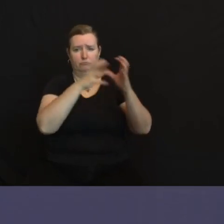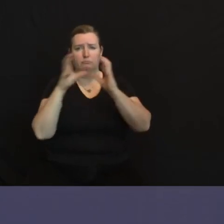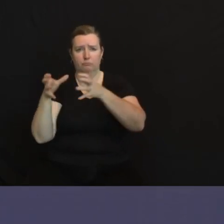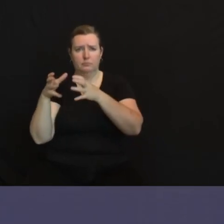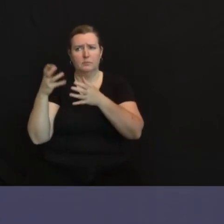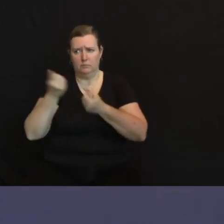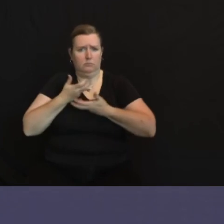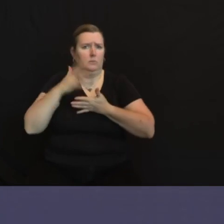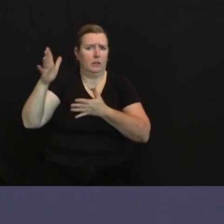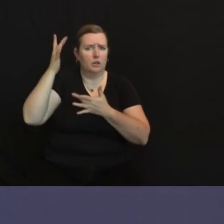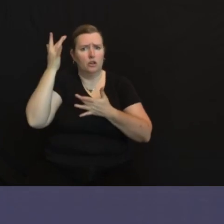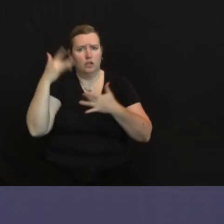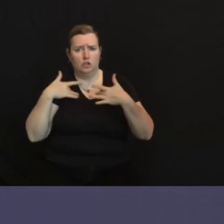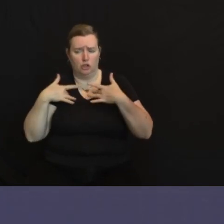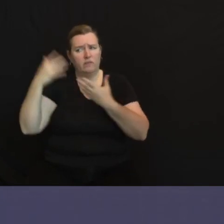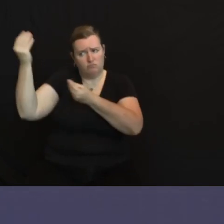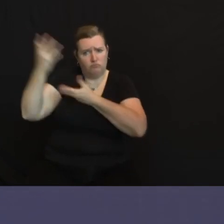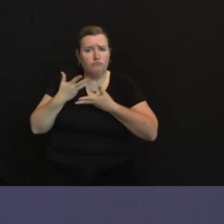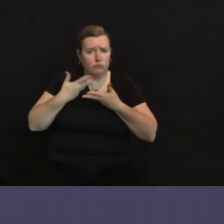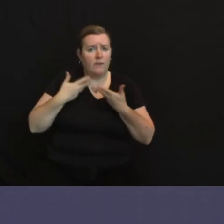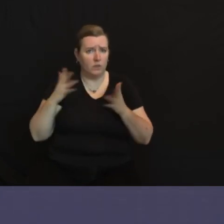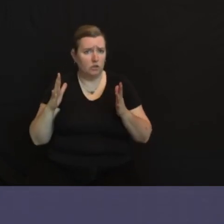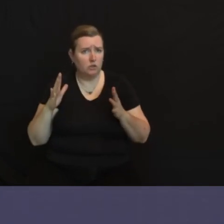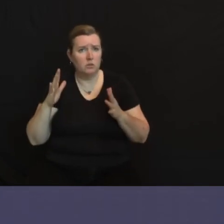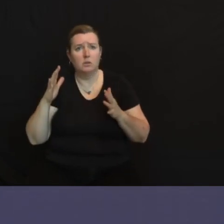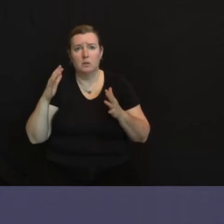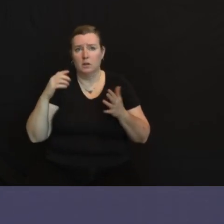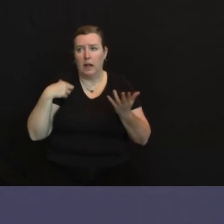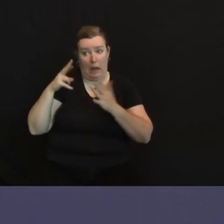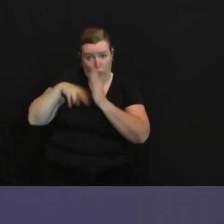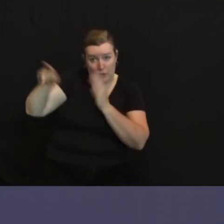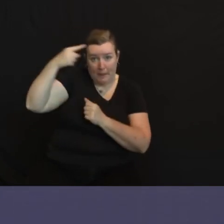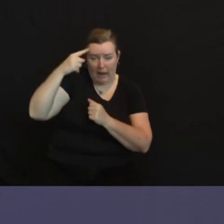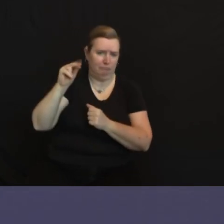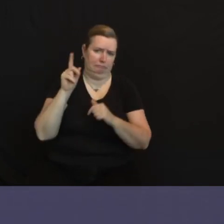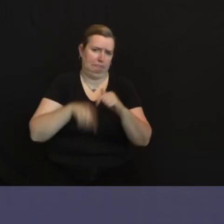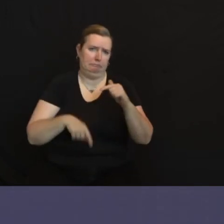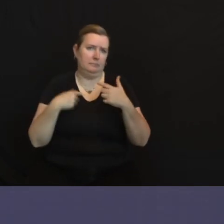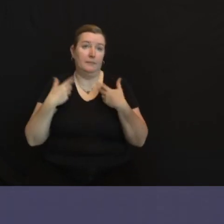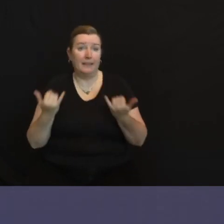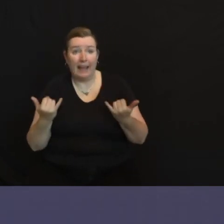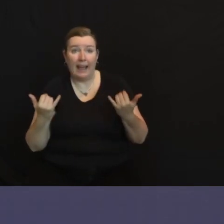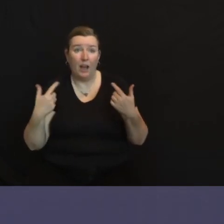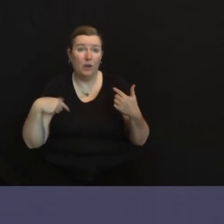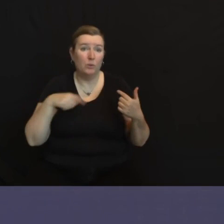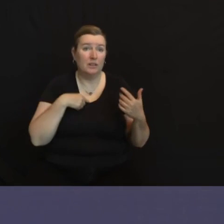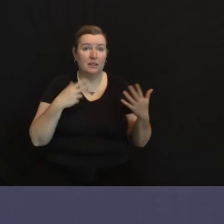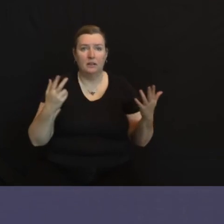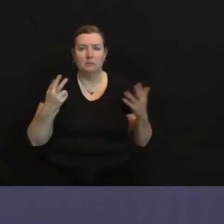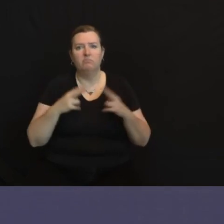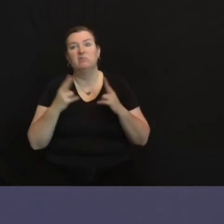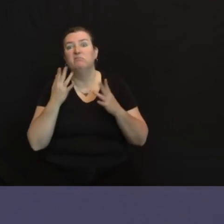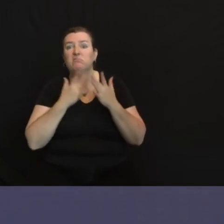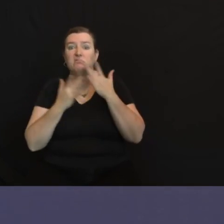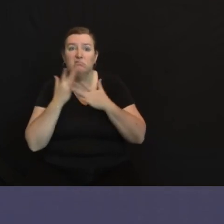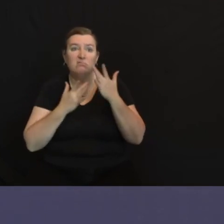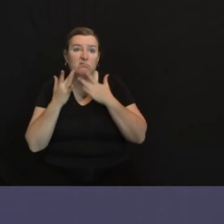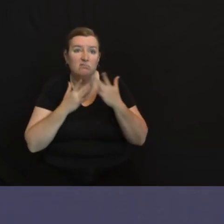minds, but the fact that we are in an hour of need, this is not a forever and